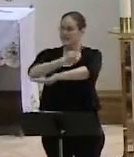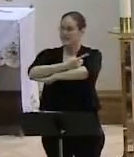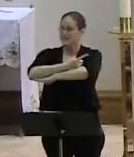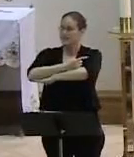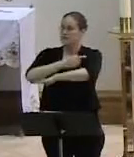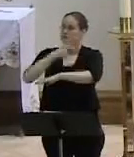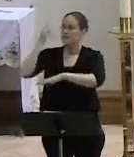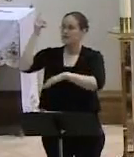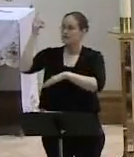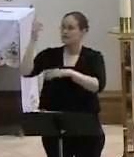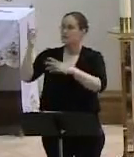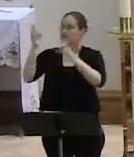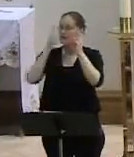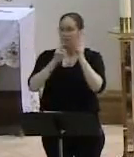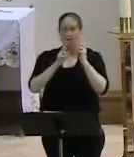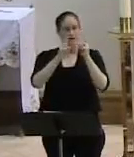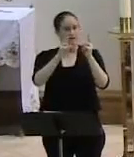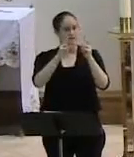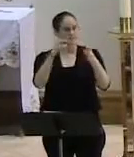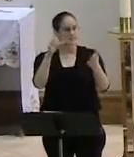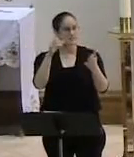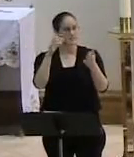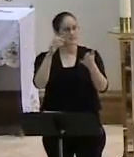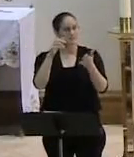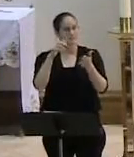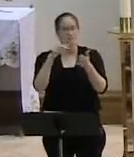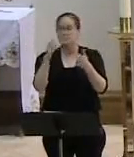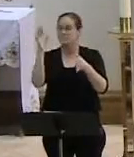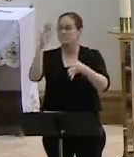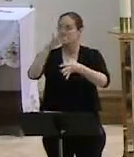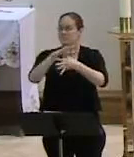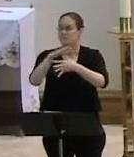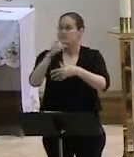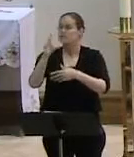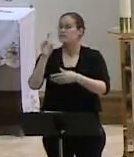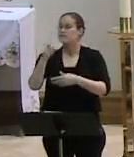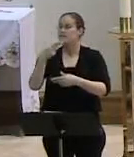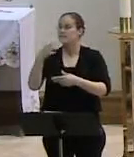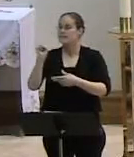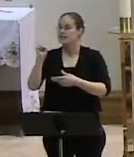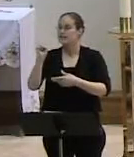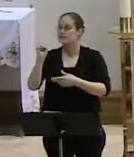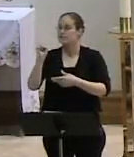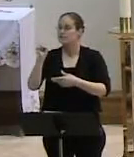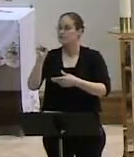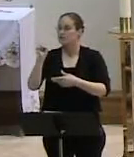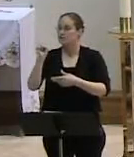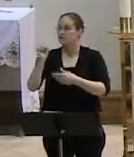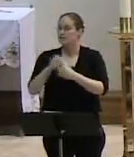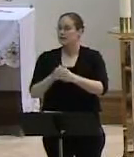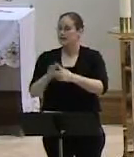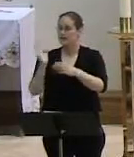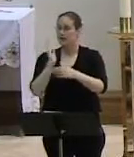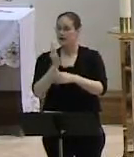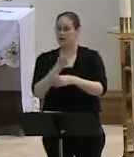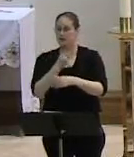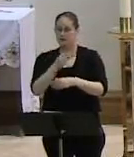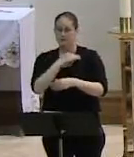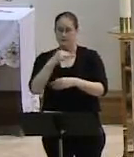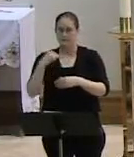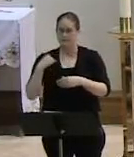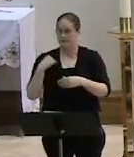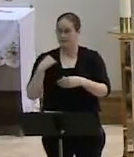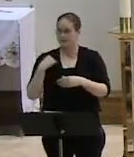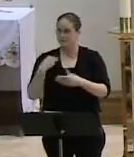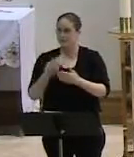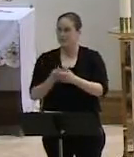honor our graduating seniors from Devil's Lake High School and our parishioners, our good young